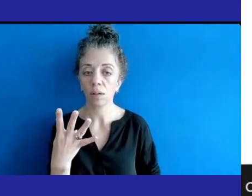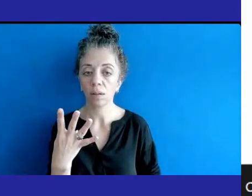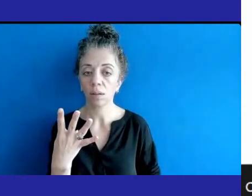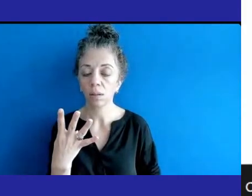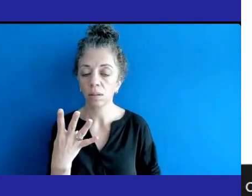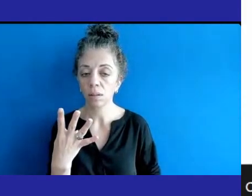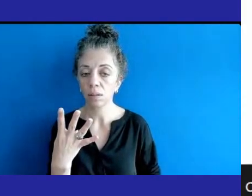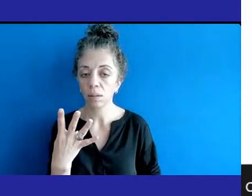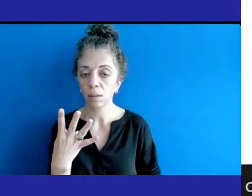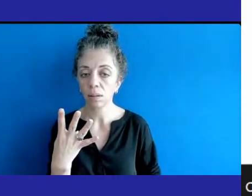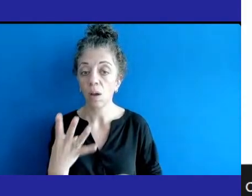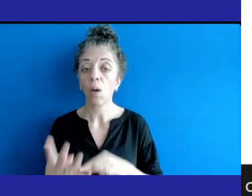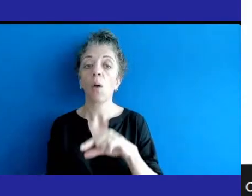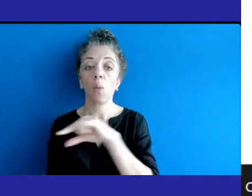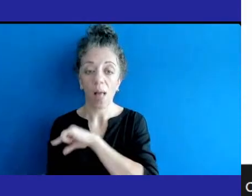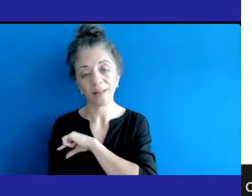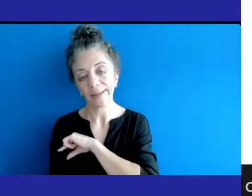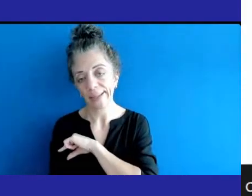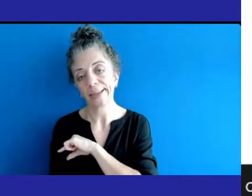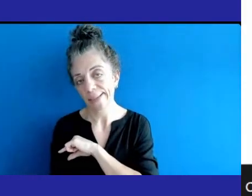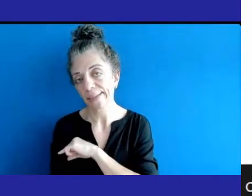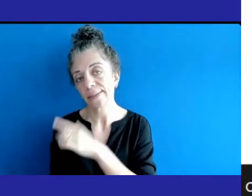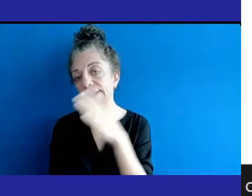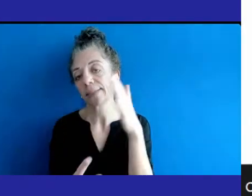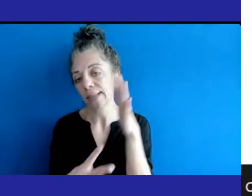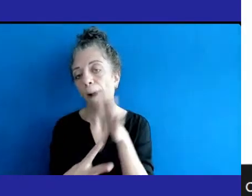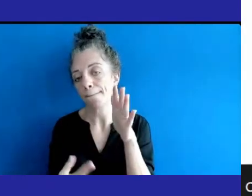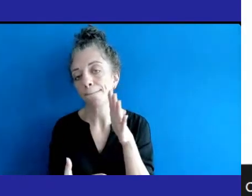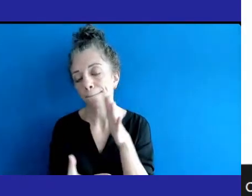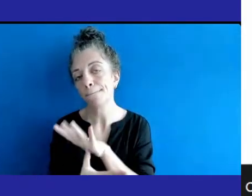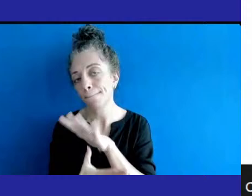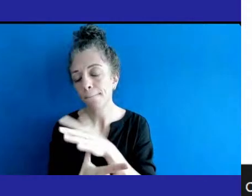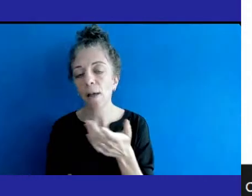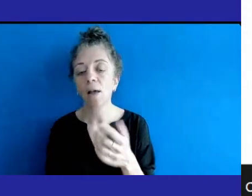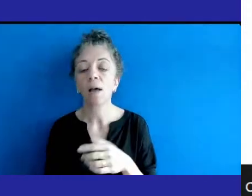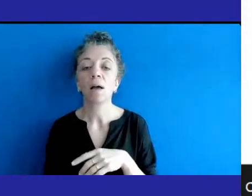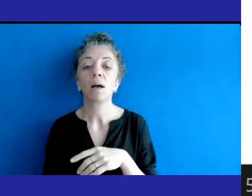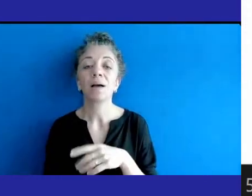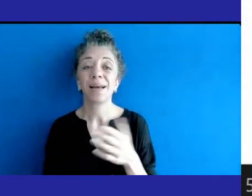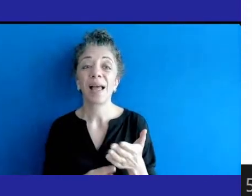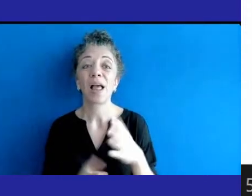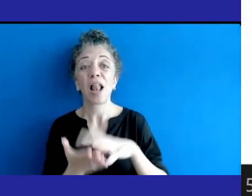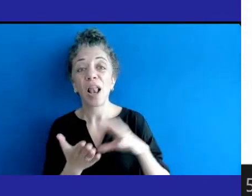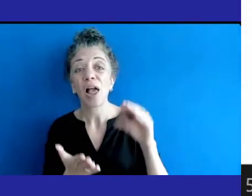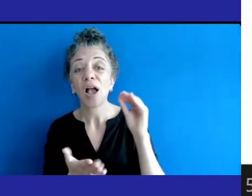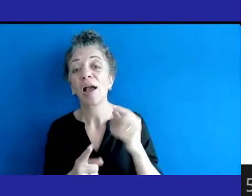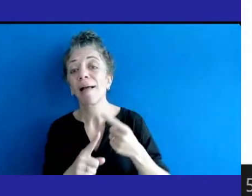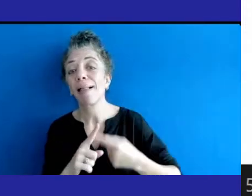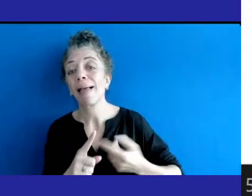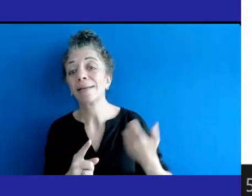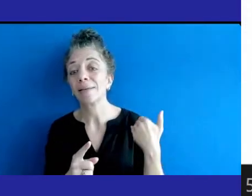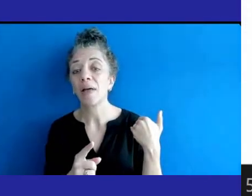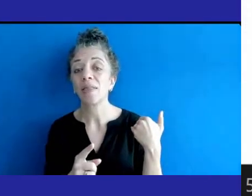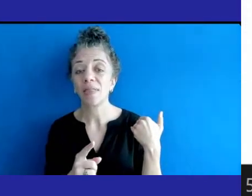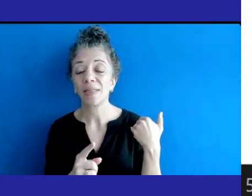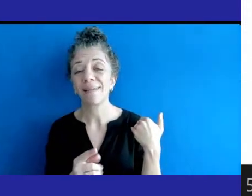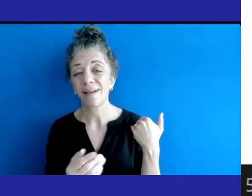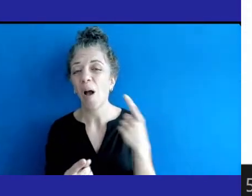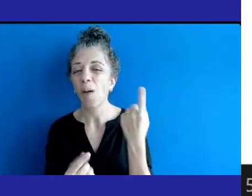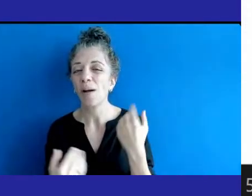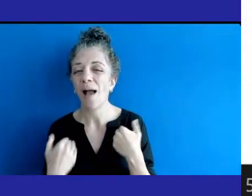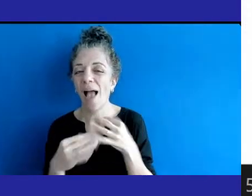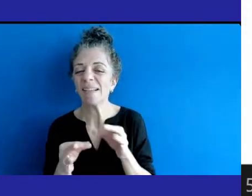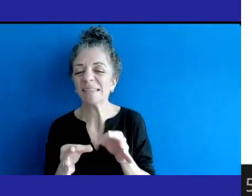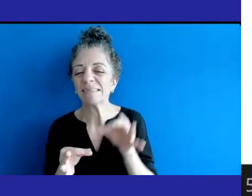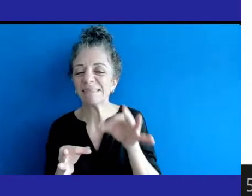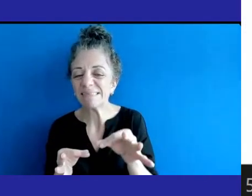quality. We learned last month, there's always a bit of a delay with New York State reports these results, so we just learned